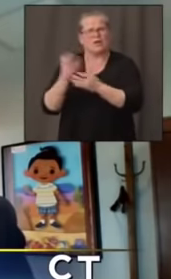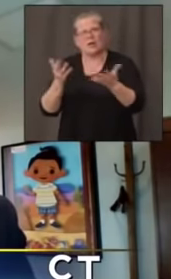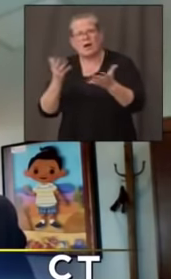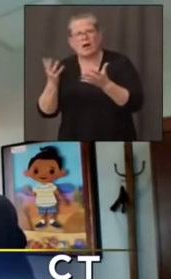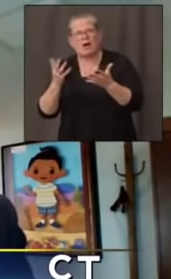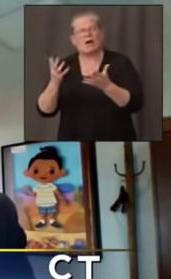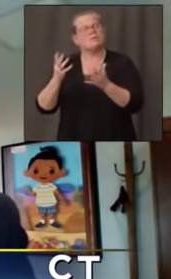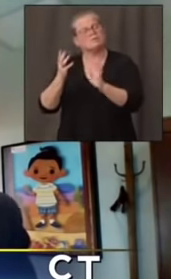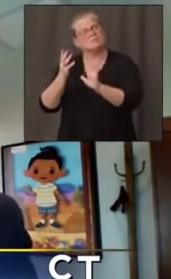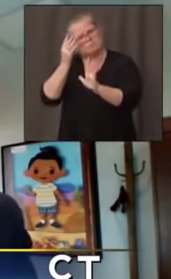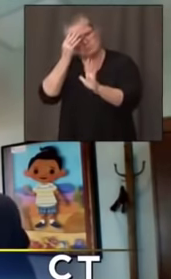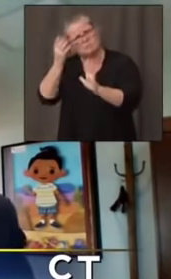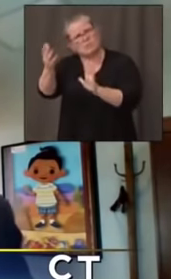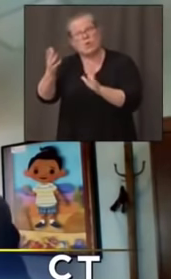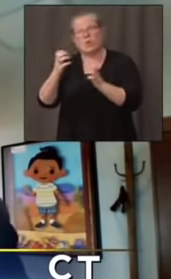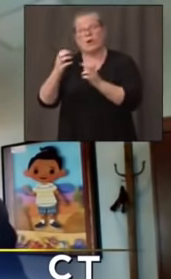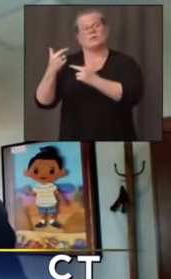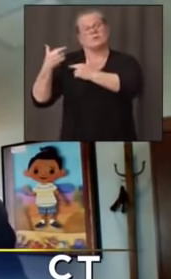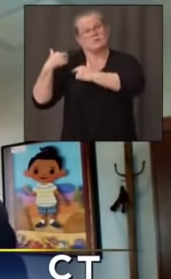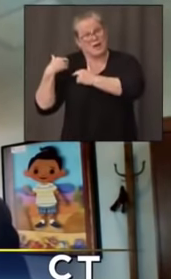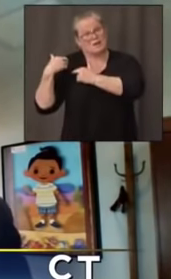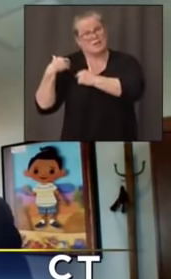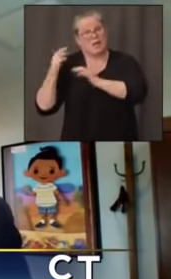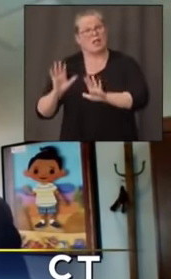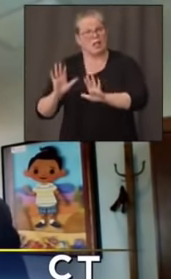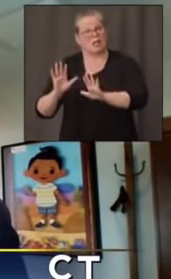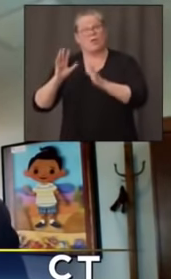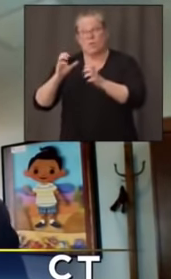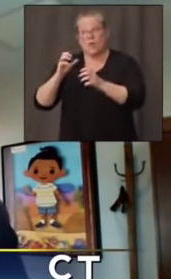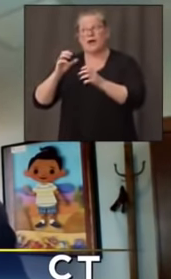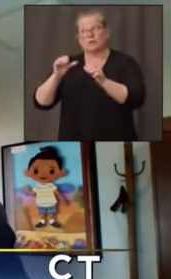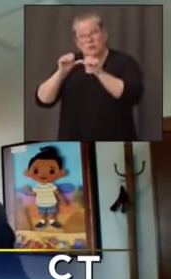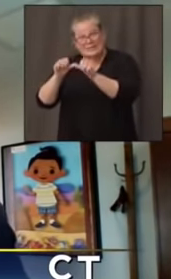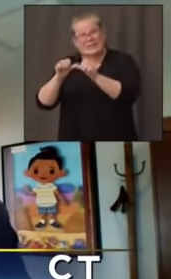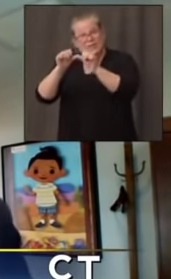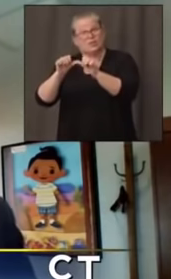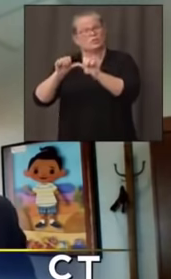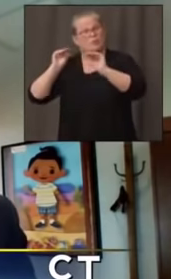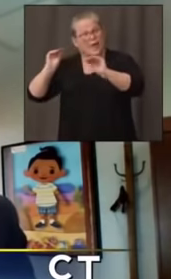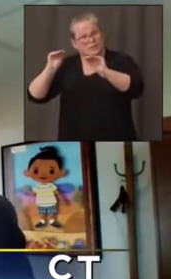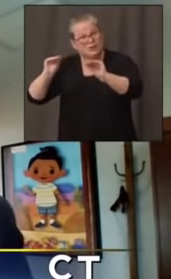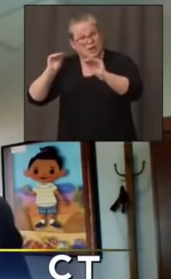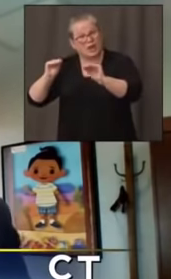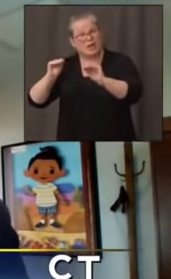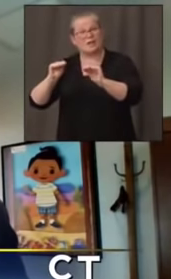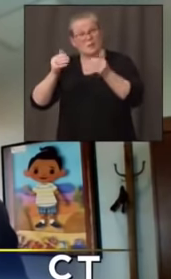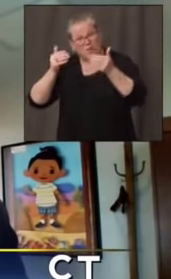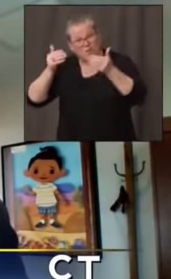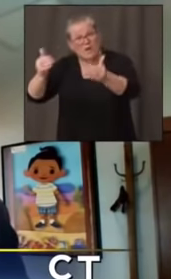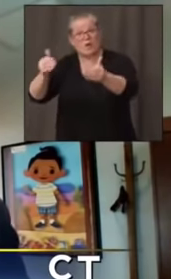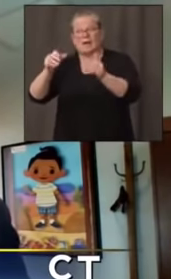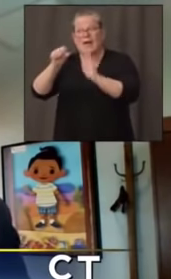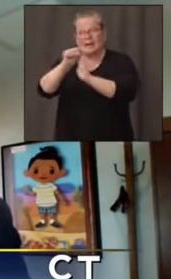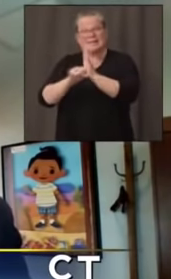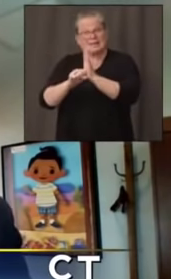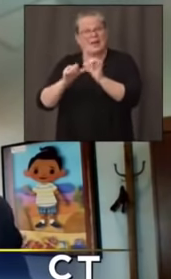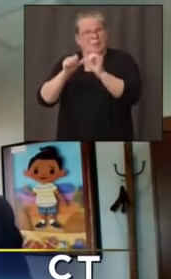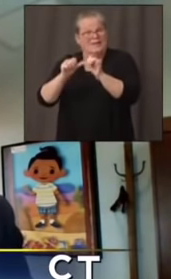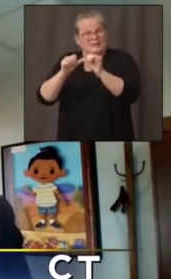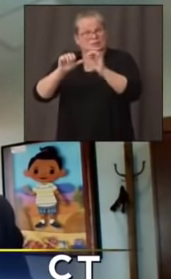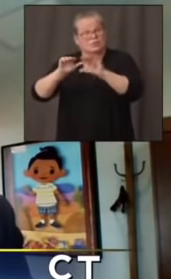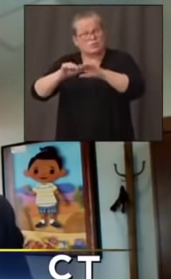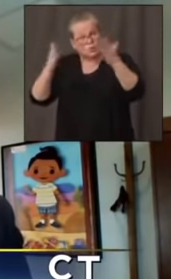doing this in a way that's responsible so that we can continue to move forward with our education and we can continue to move forward as a state. And the